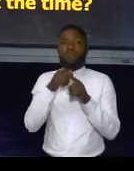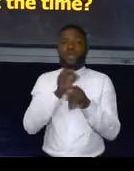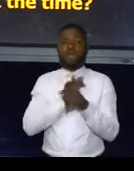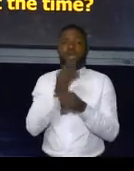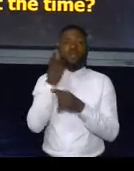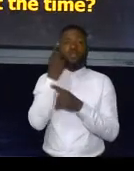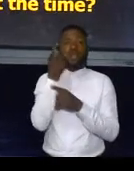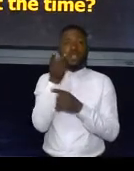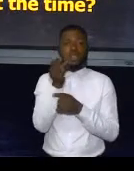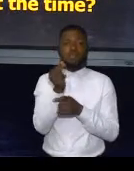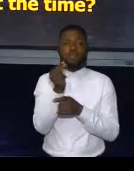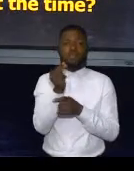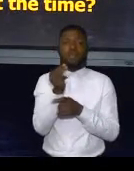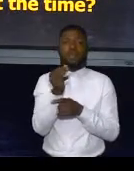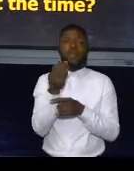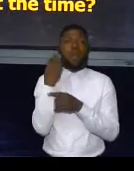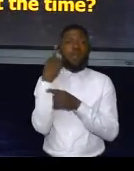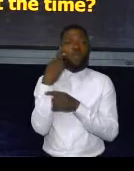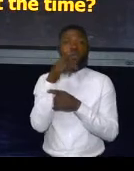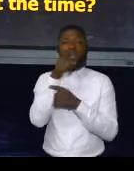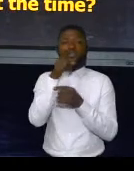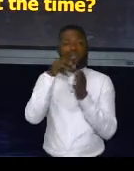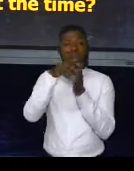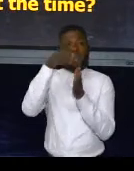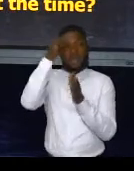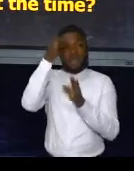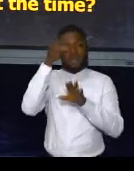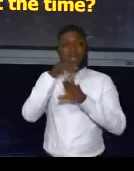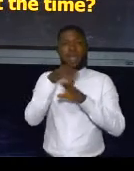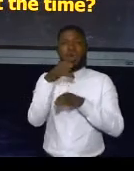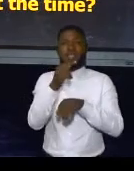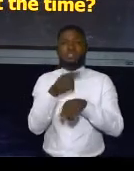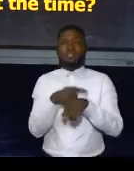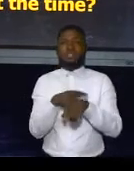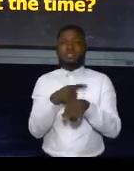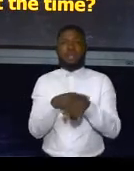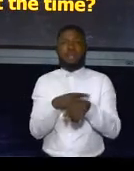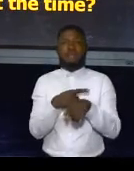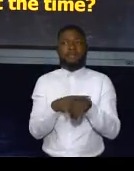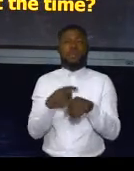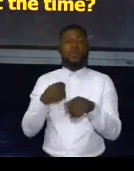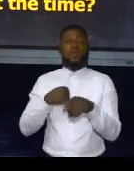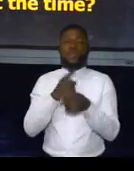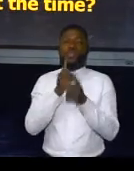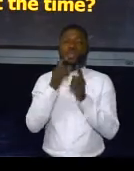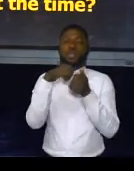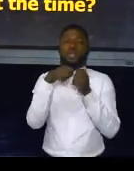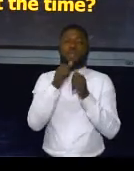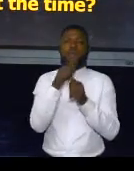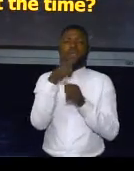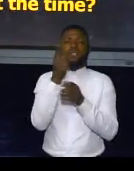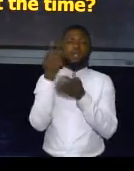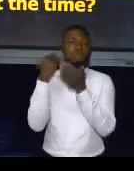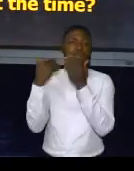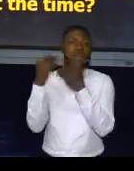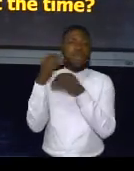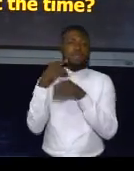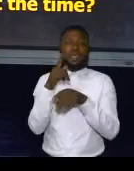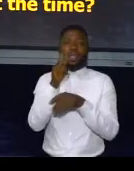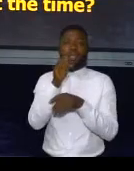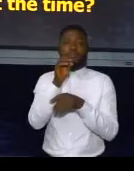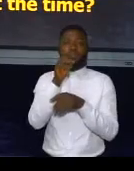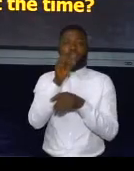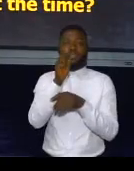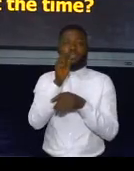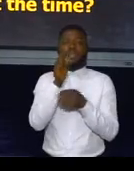when I saw them. Were you learning at the time? We're talking about the past tense of the word are, which